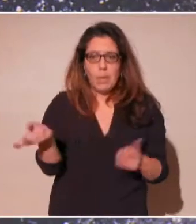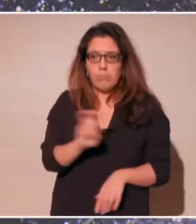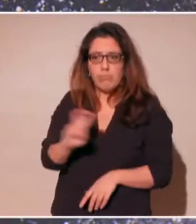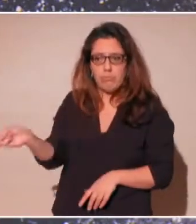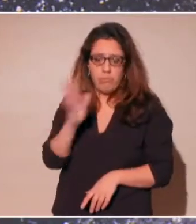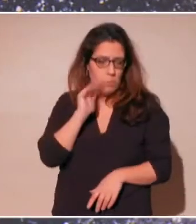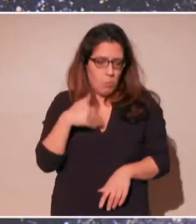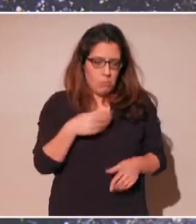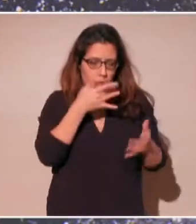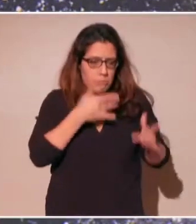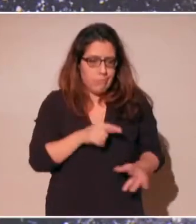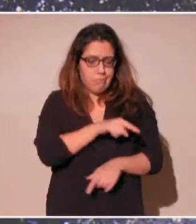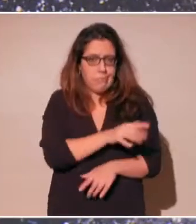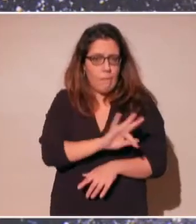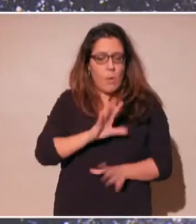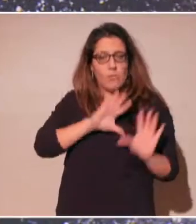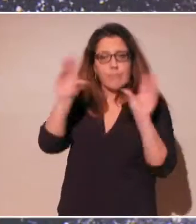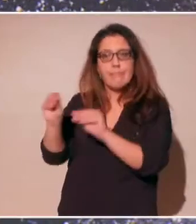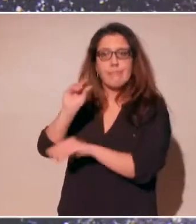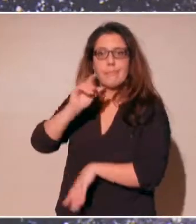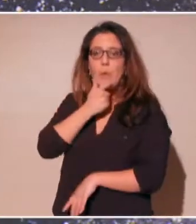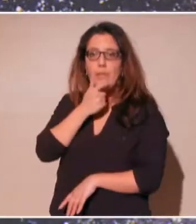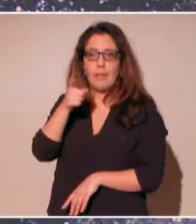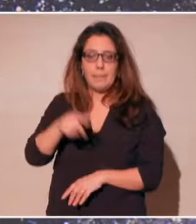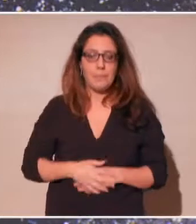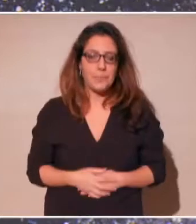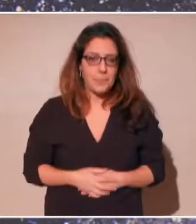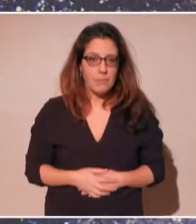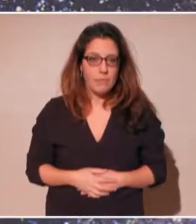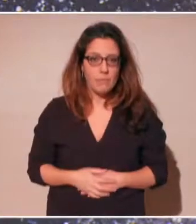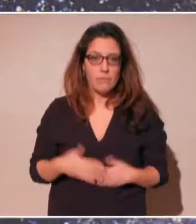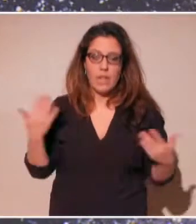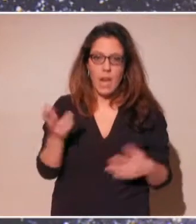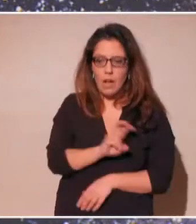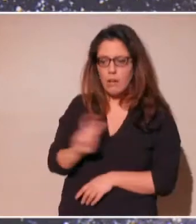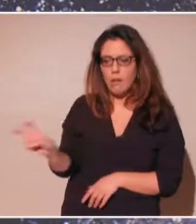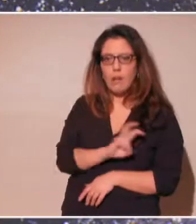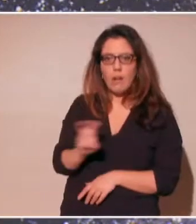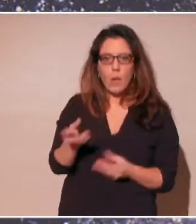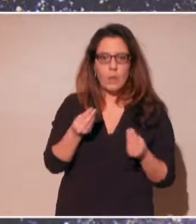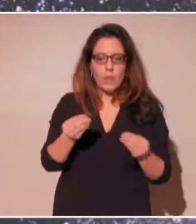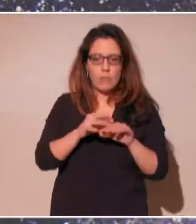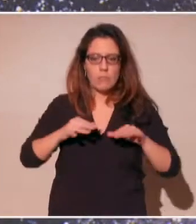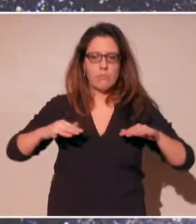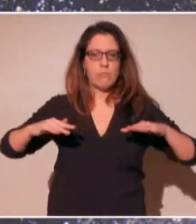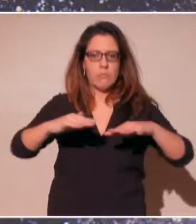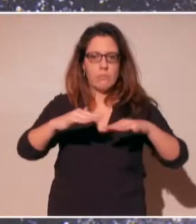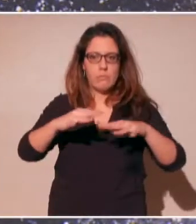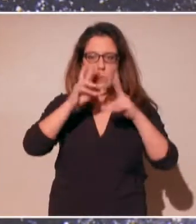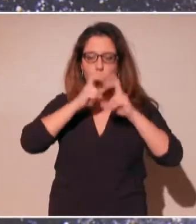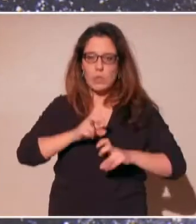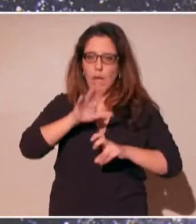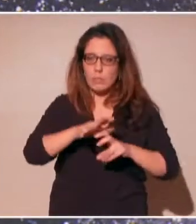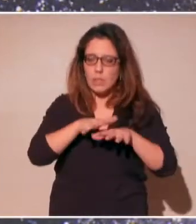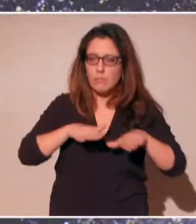And many of them said it was because of that flexibility that they took those decisions, because it is in a